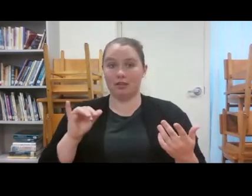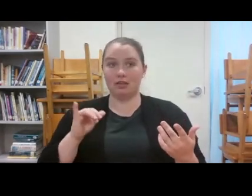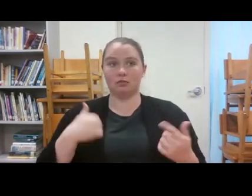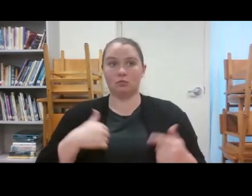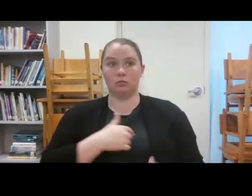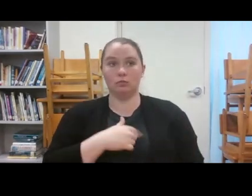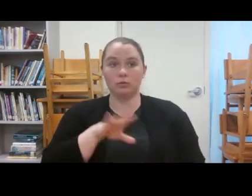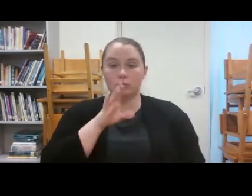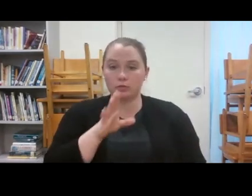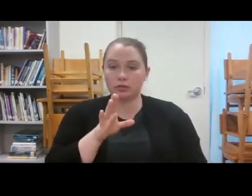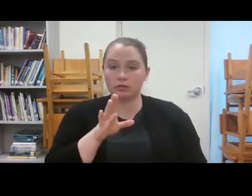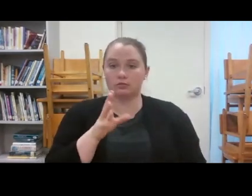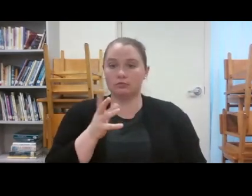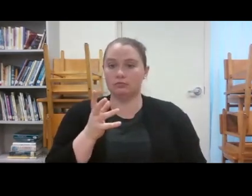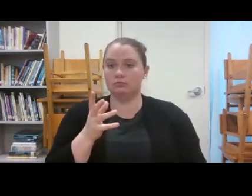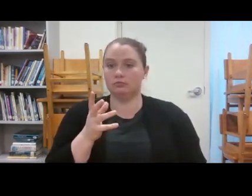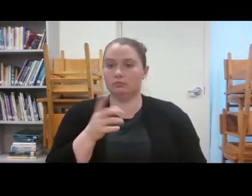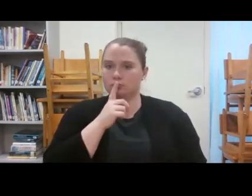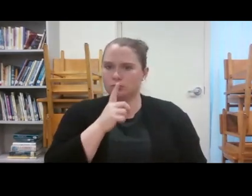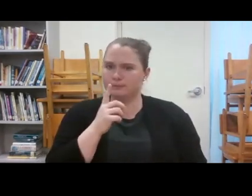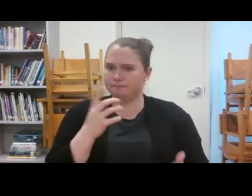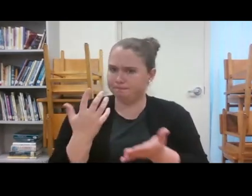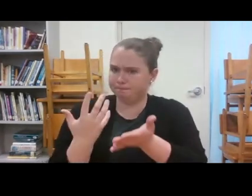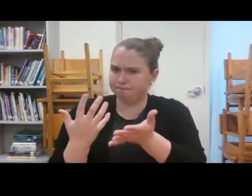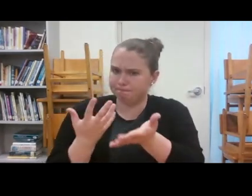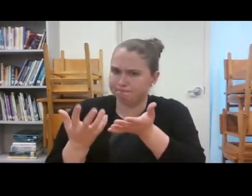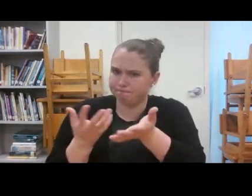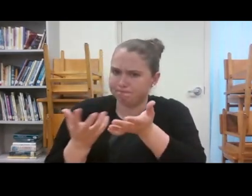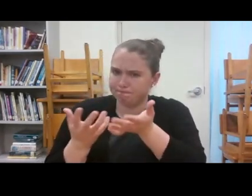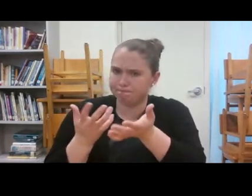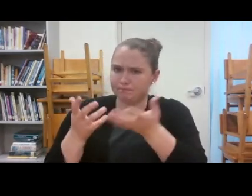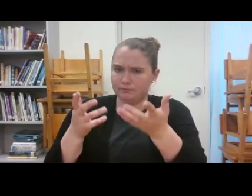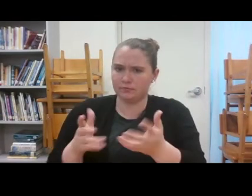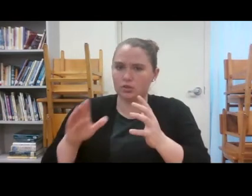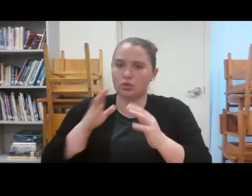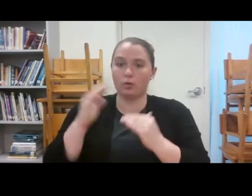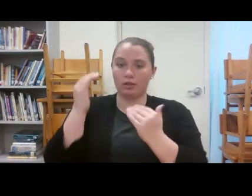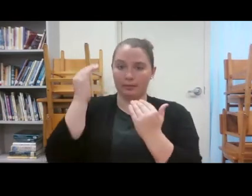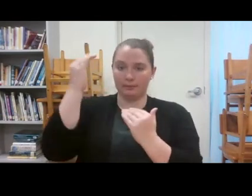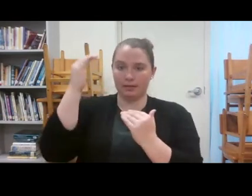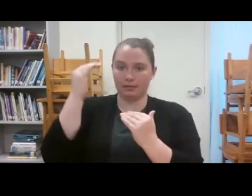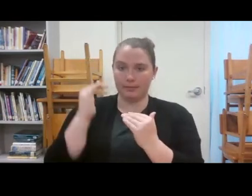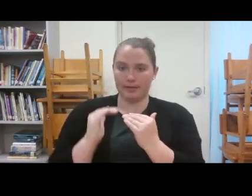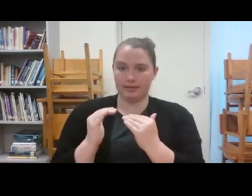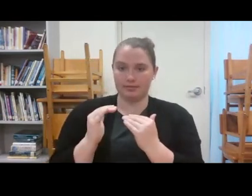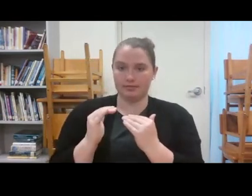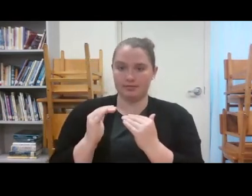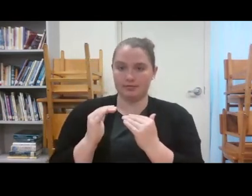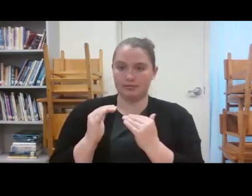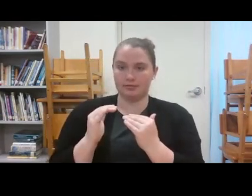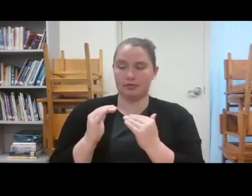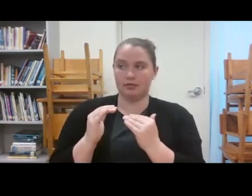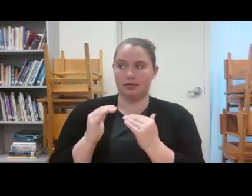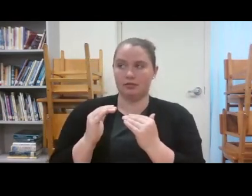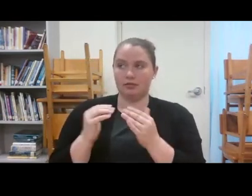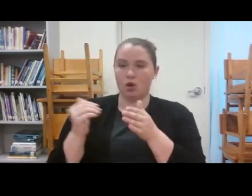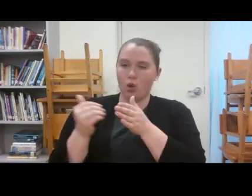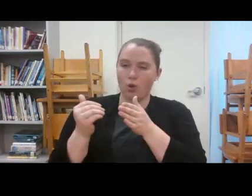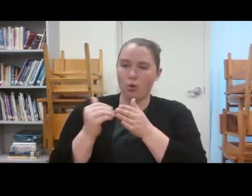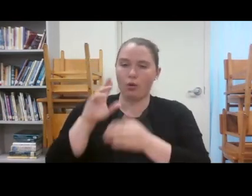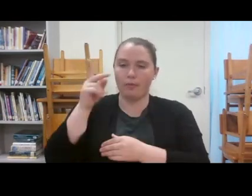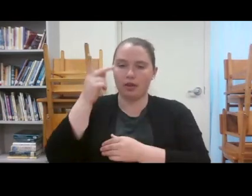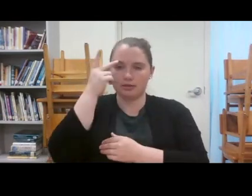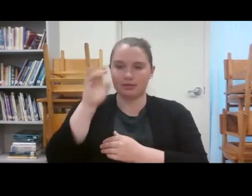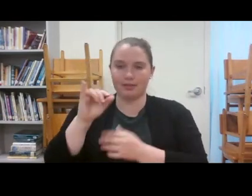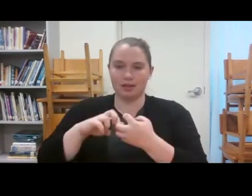be really conversant in, because that will minimize the local politics of that issue.